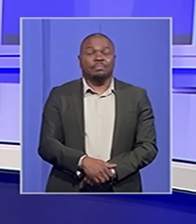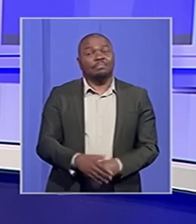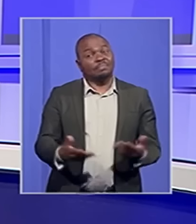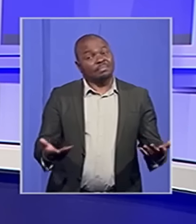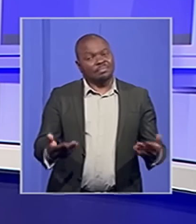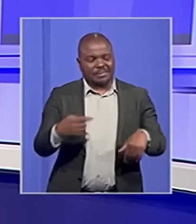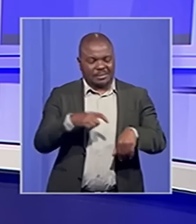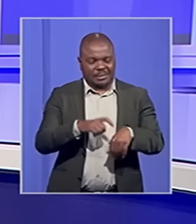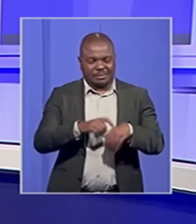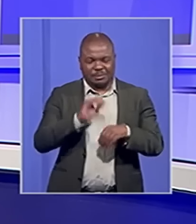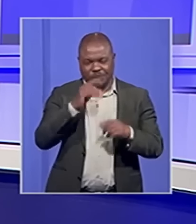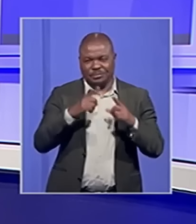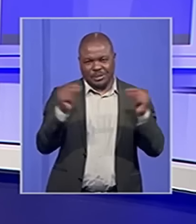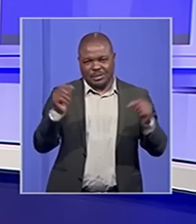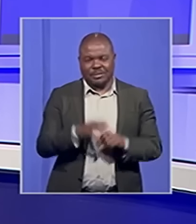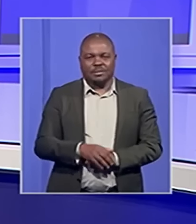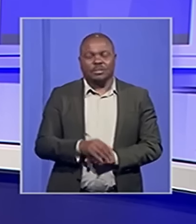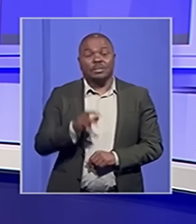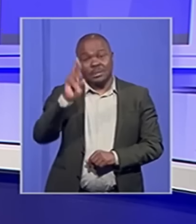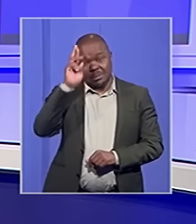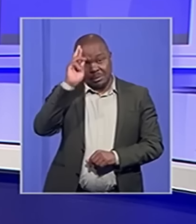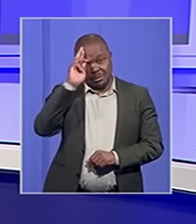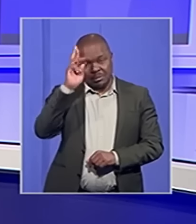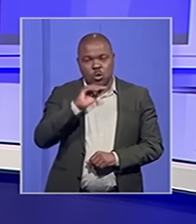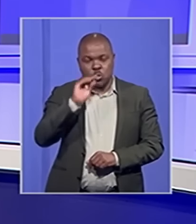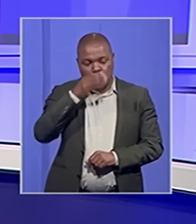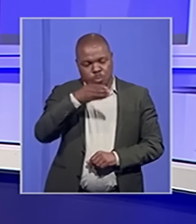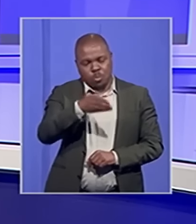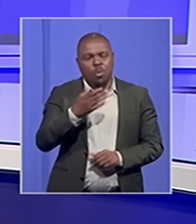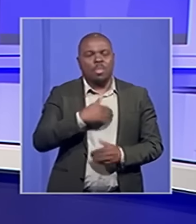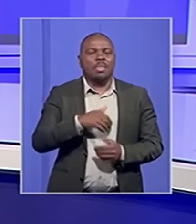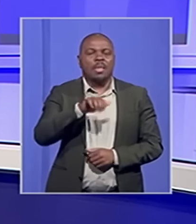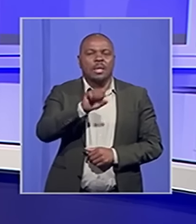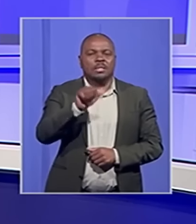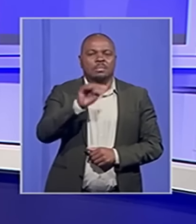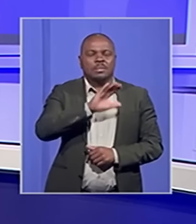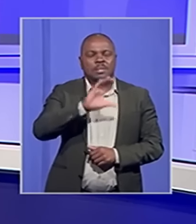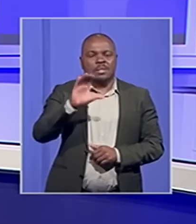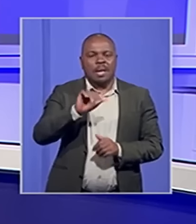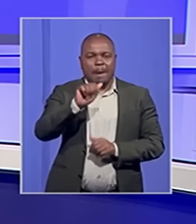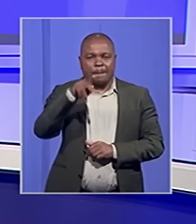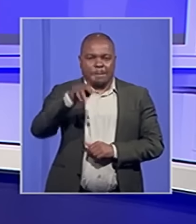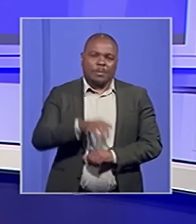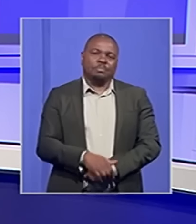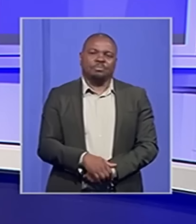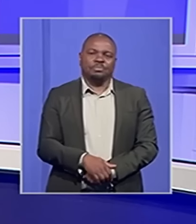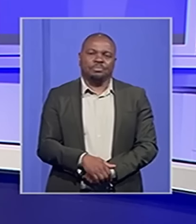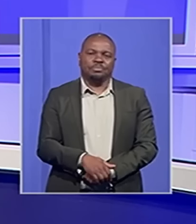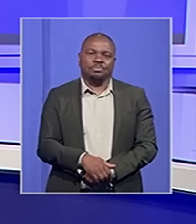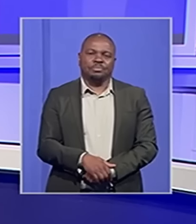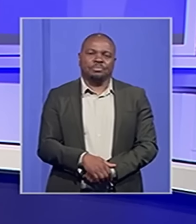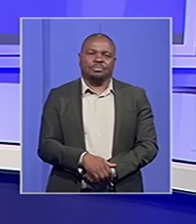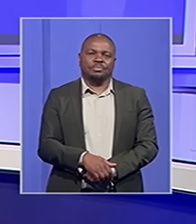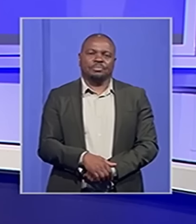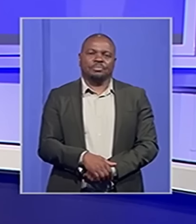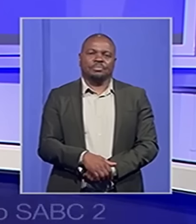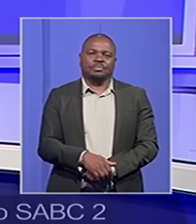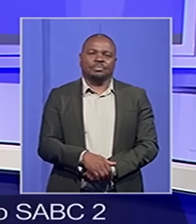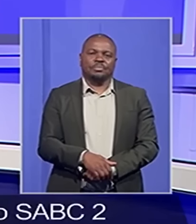Bagešo di felela mo gopolang gore ditaba tša rena di a hwetšagala go app ya SABC Plus le go marangrang a dikgokagano a Facebook,